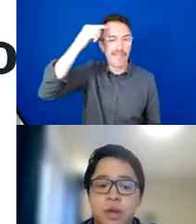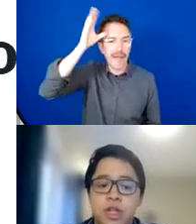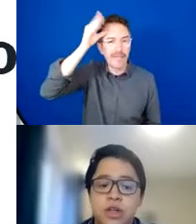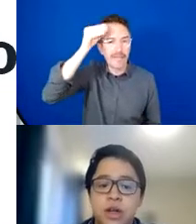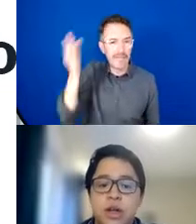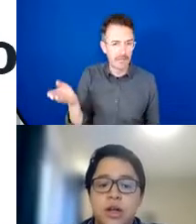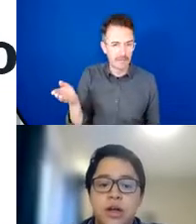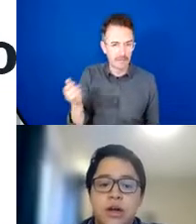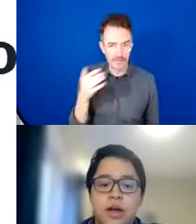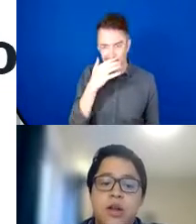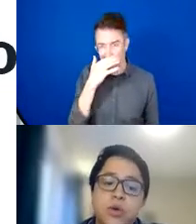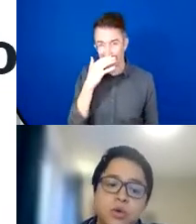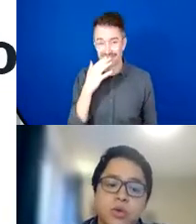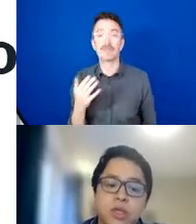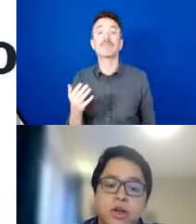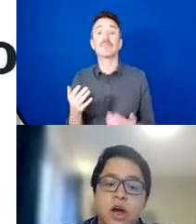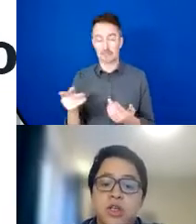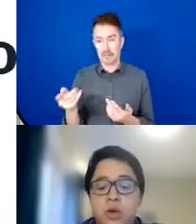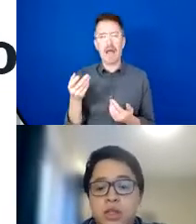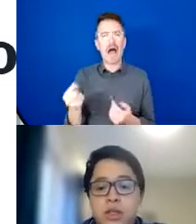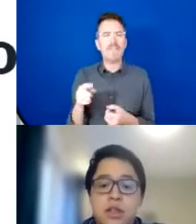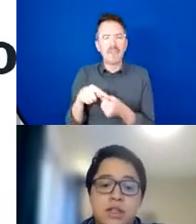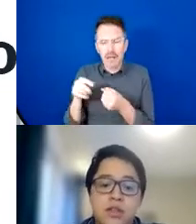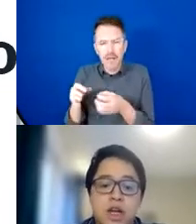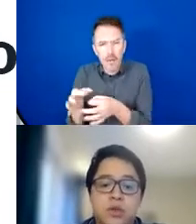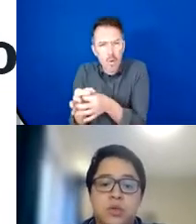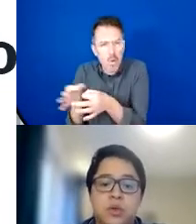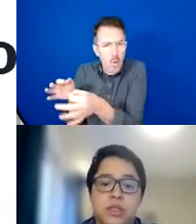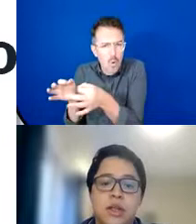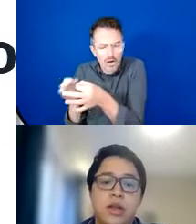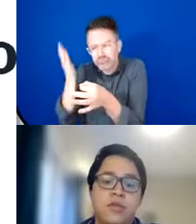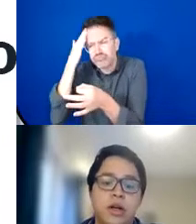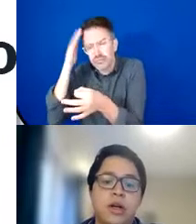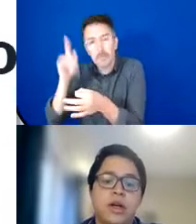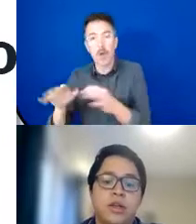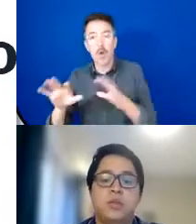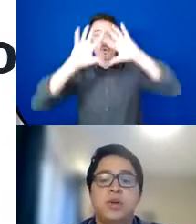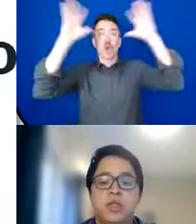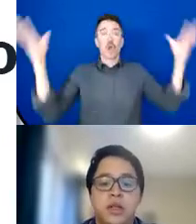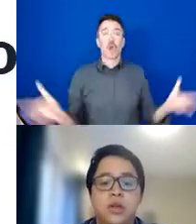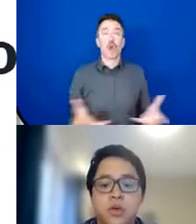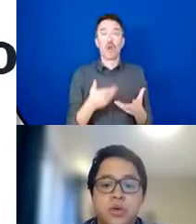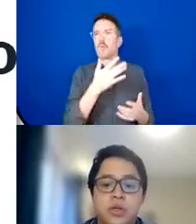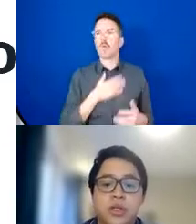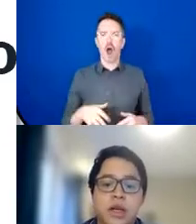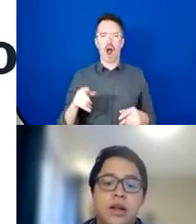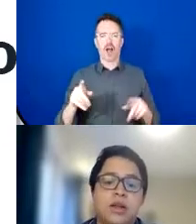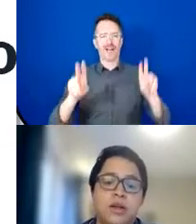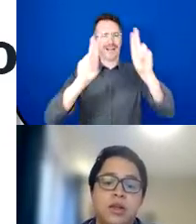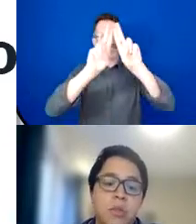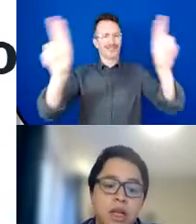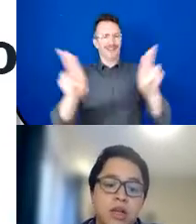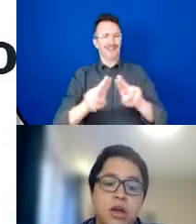sourced information, and local sources are not as trusted as international ones. Therefore, this puts local sources